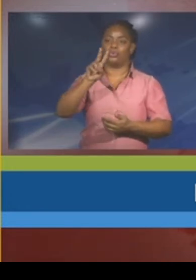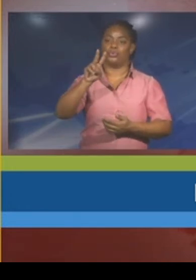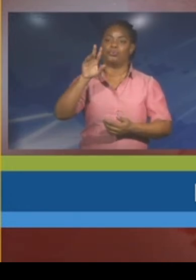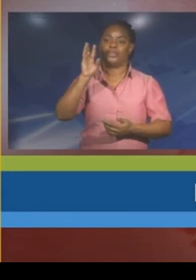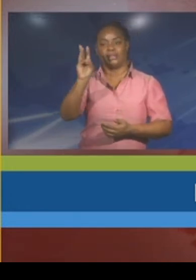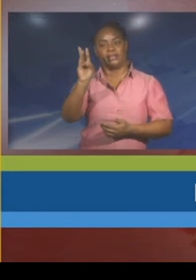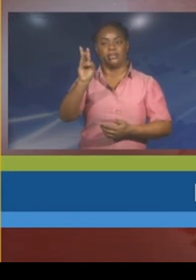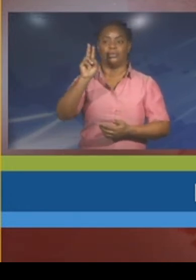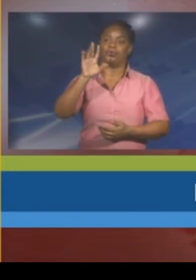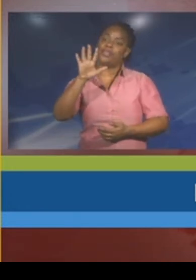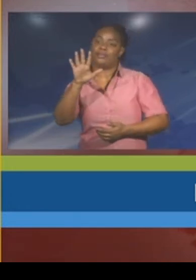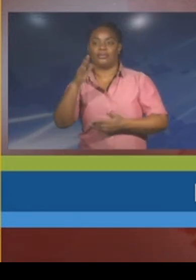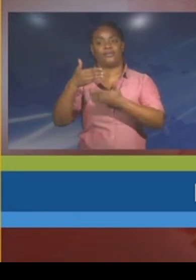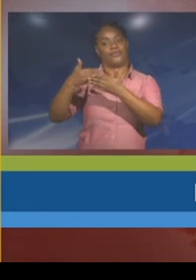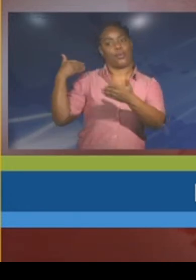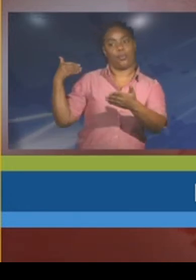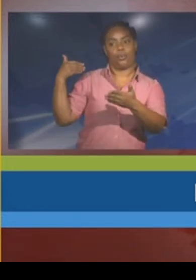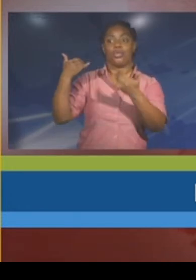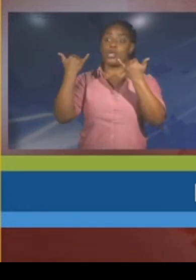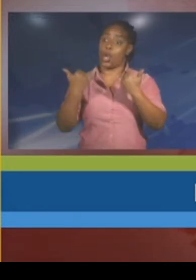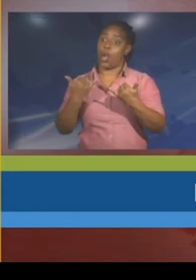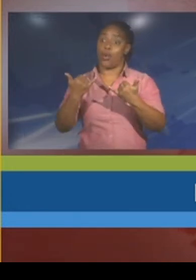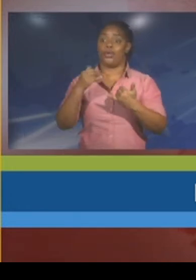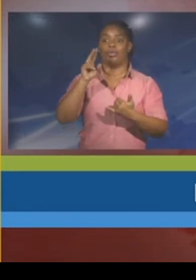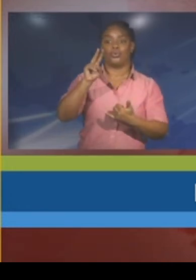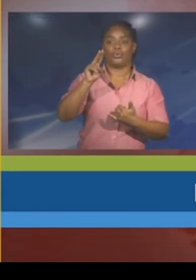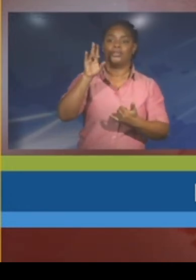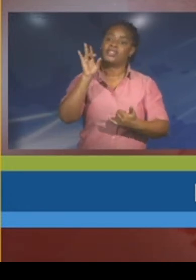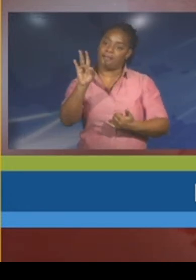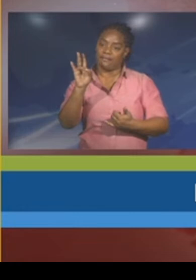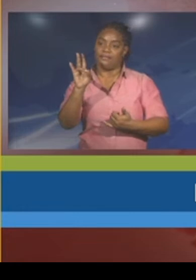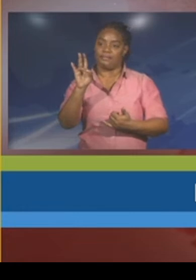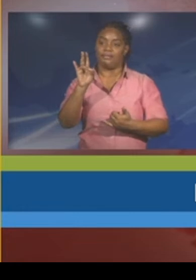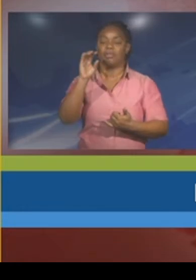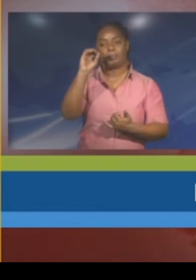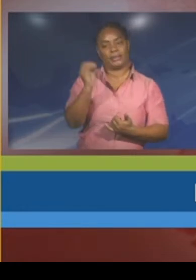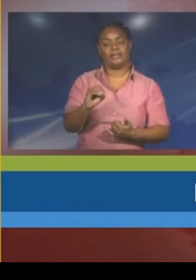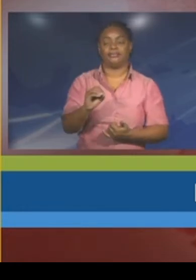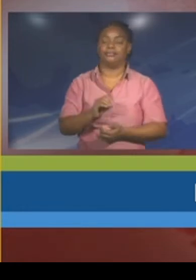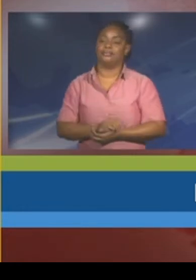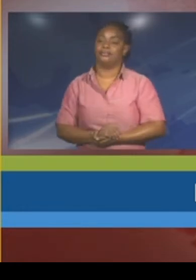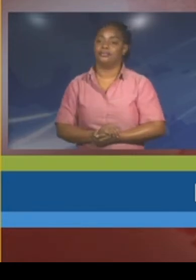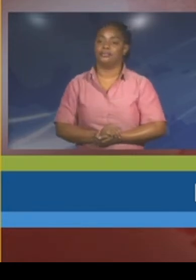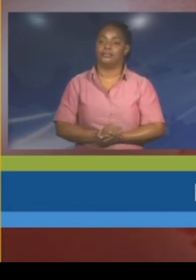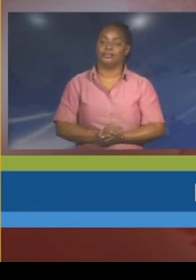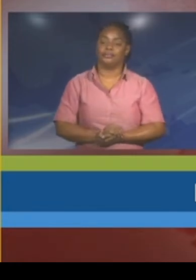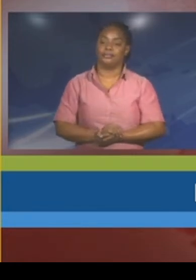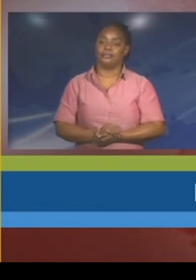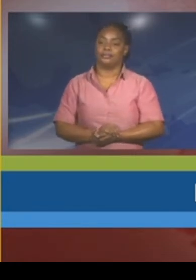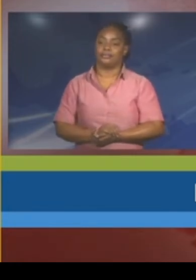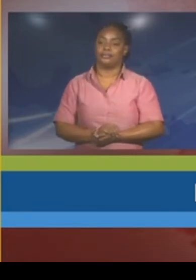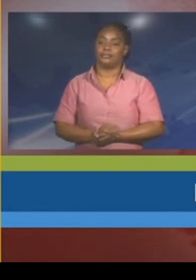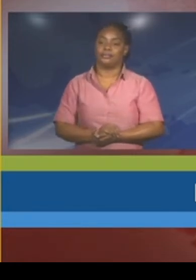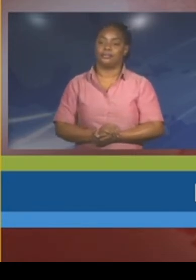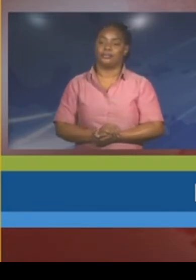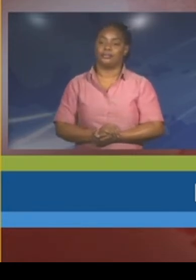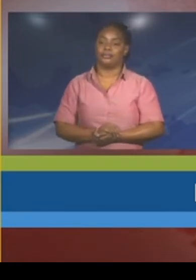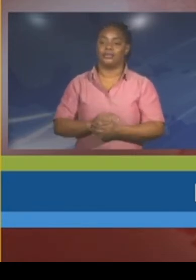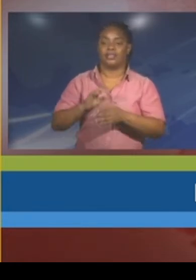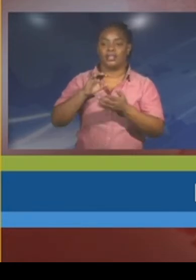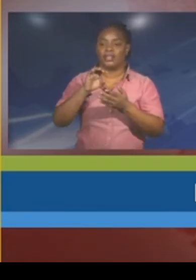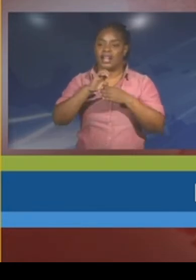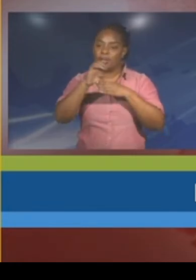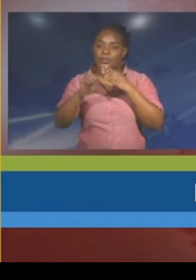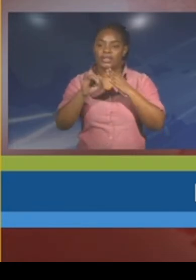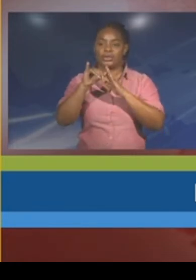of cases and in percentage positivity throughout the month of June coming into the beginning of July. If